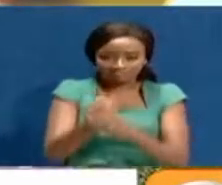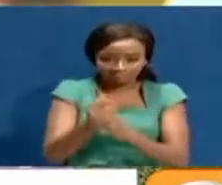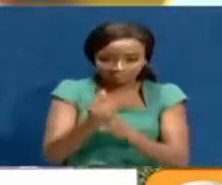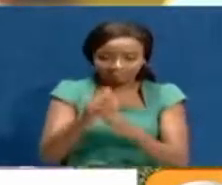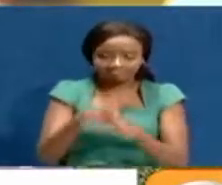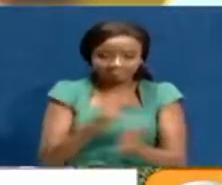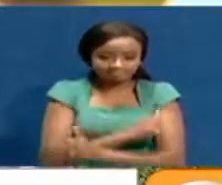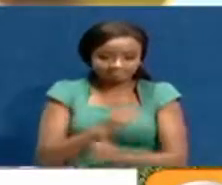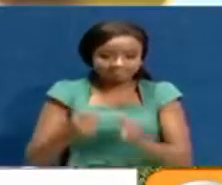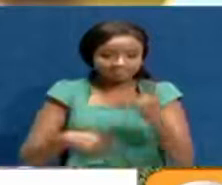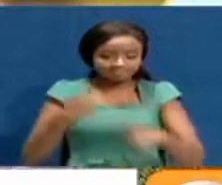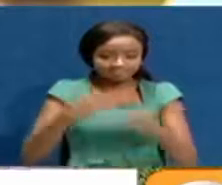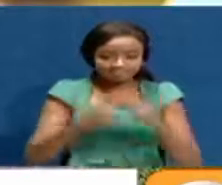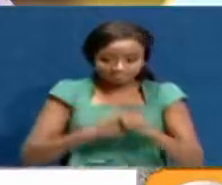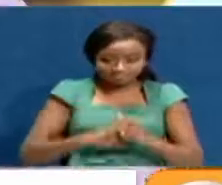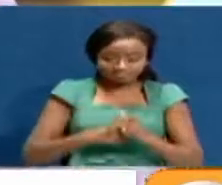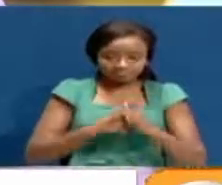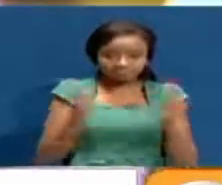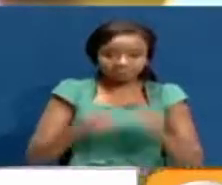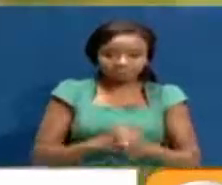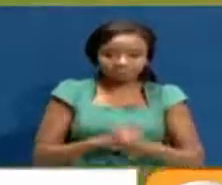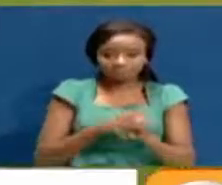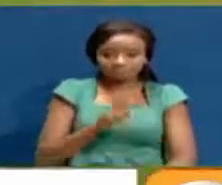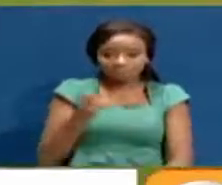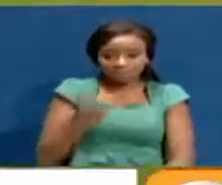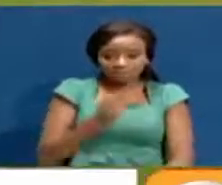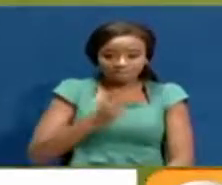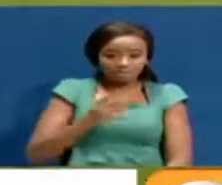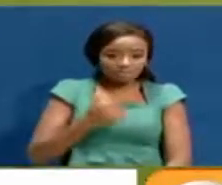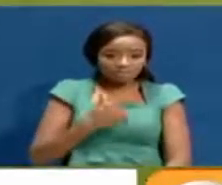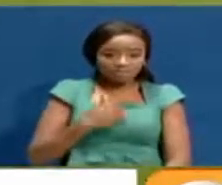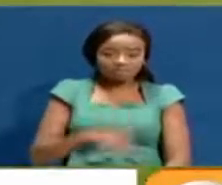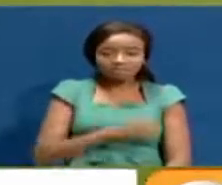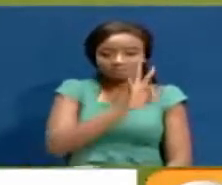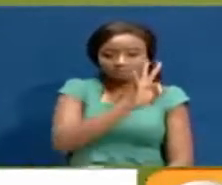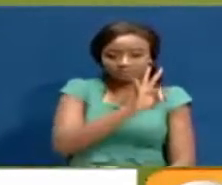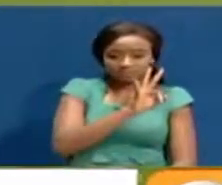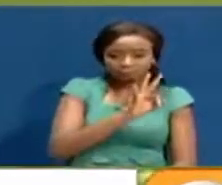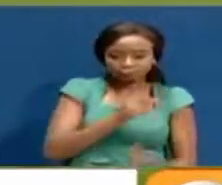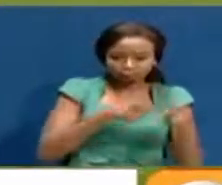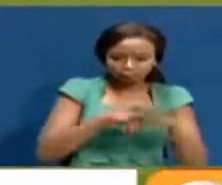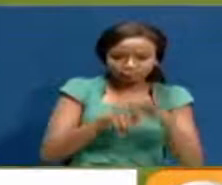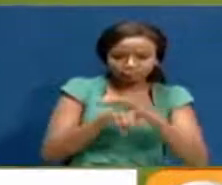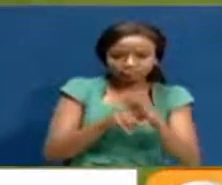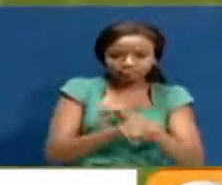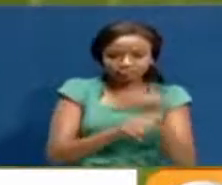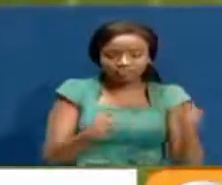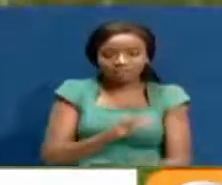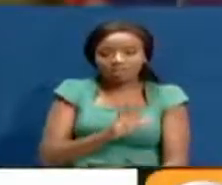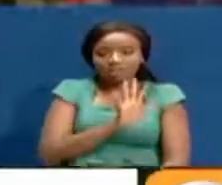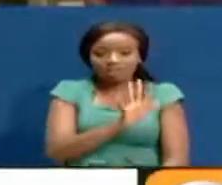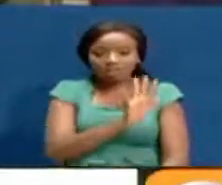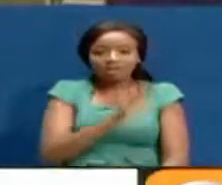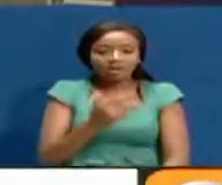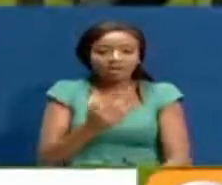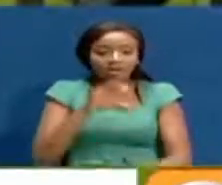Sigona leg of the Safari Tour Golf Series. Now, the two are an impressive 3 under par 69 on day one. Wakhu picked 4